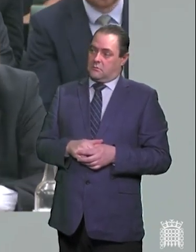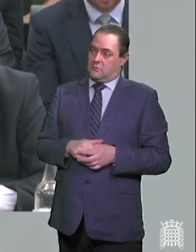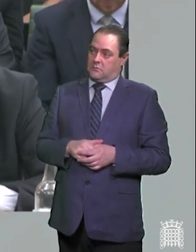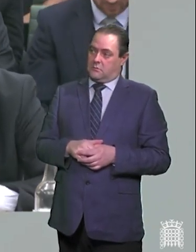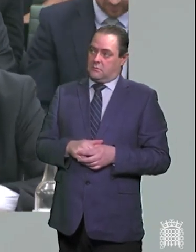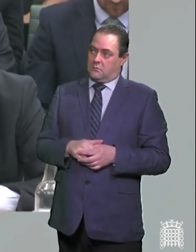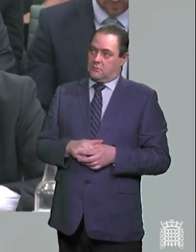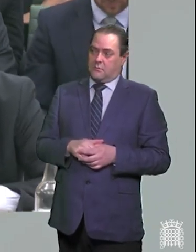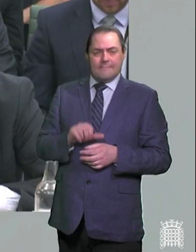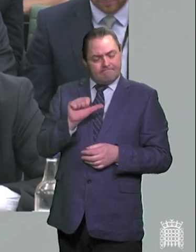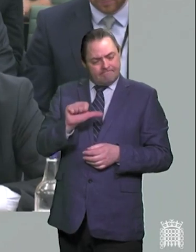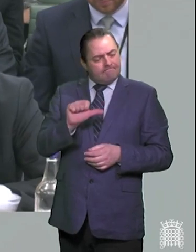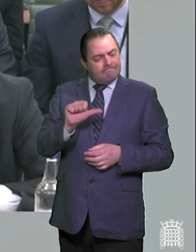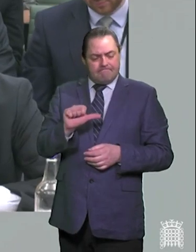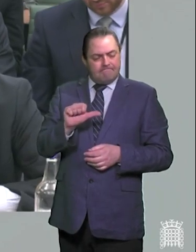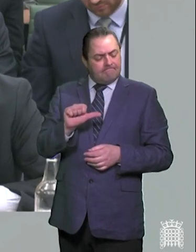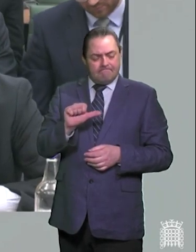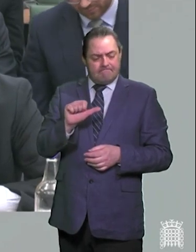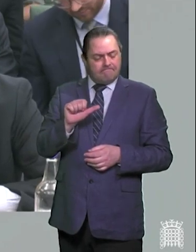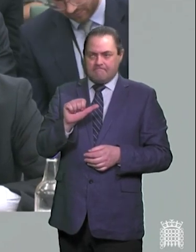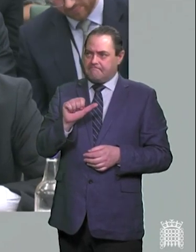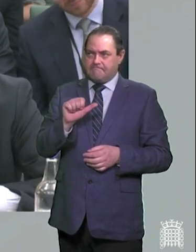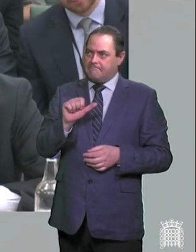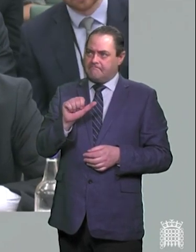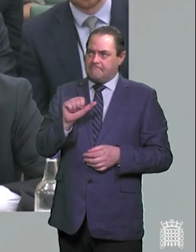Yes, you don't see you don't see